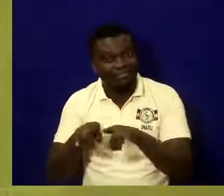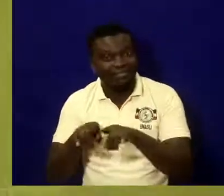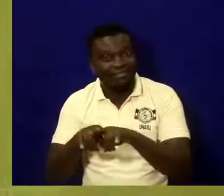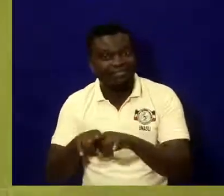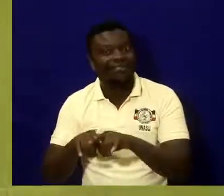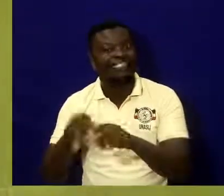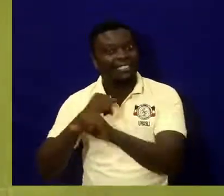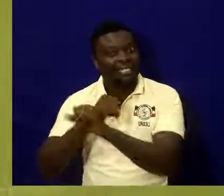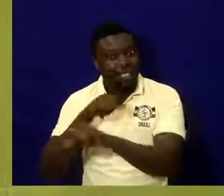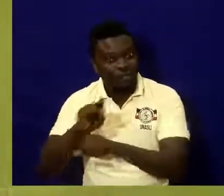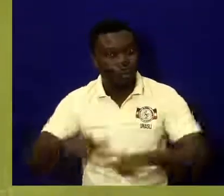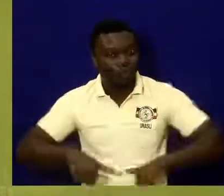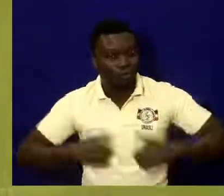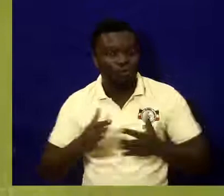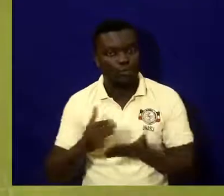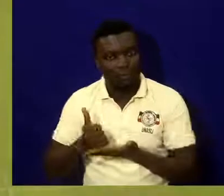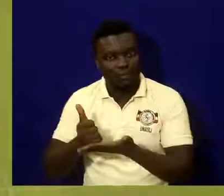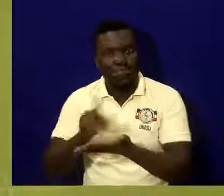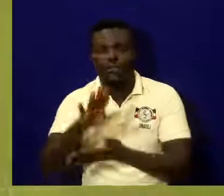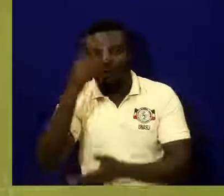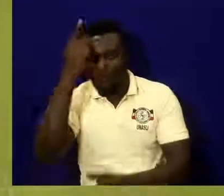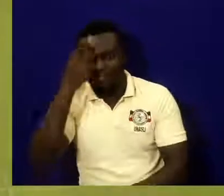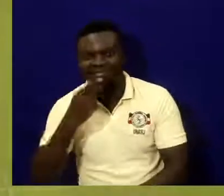yourself useful by helping your parents.